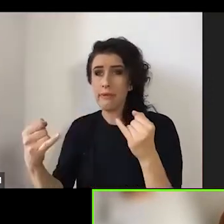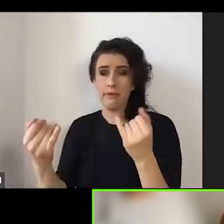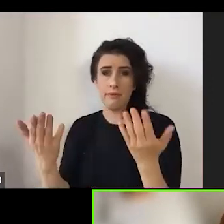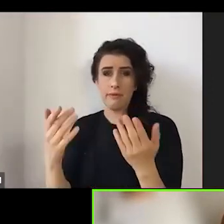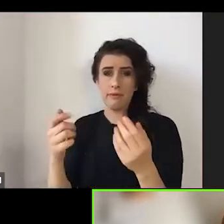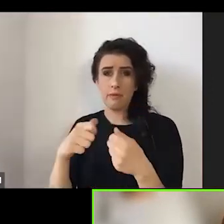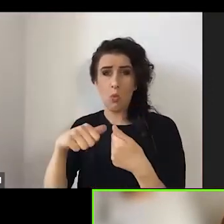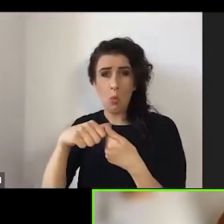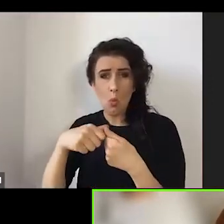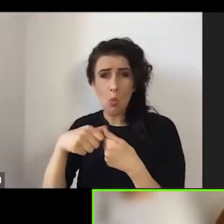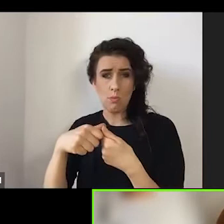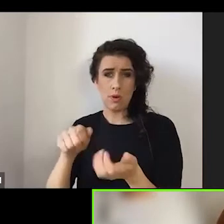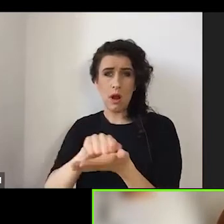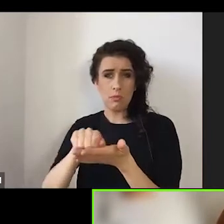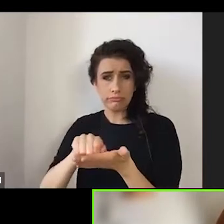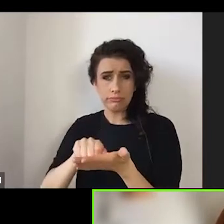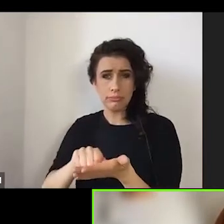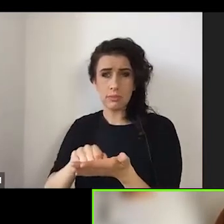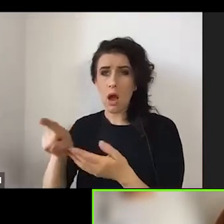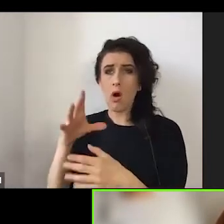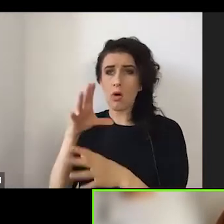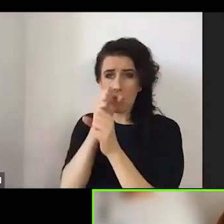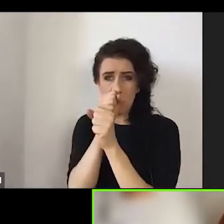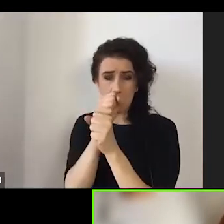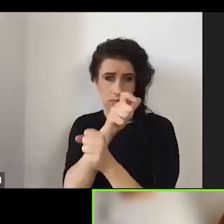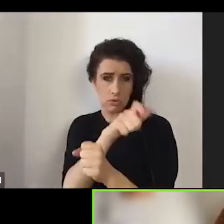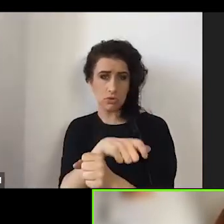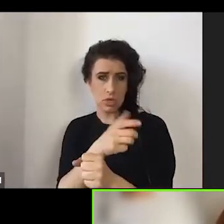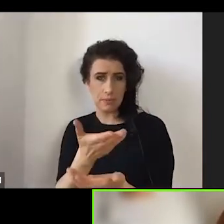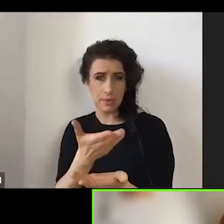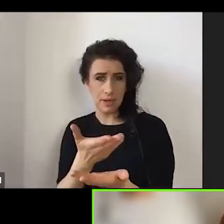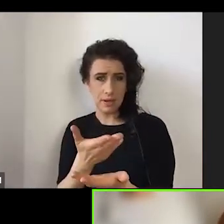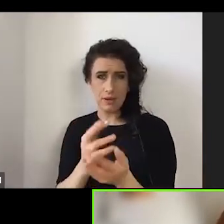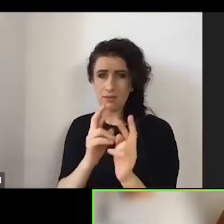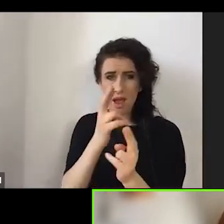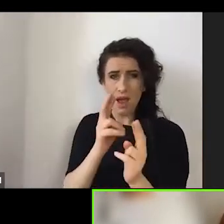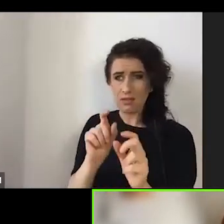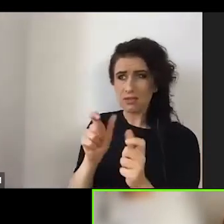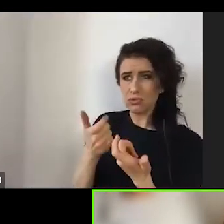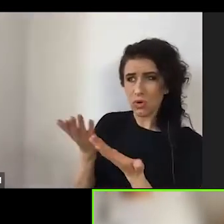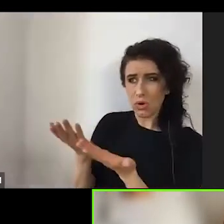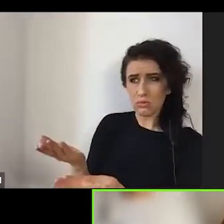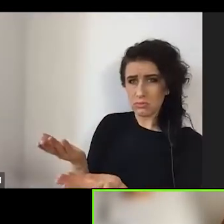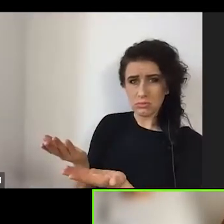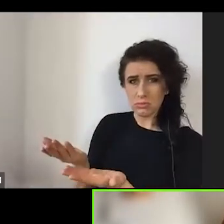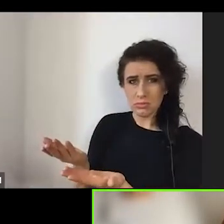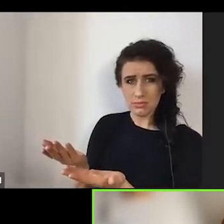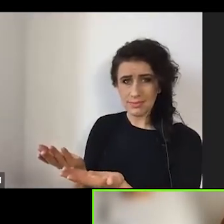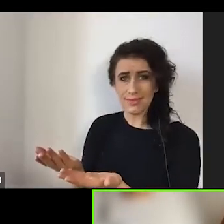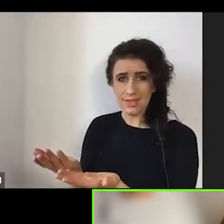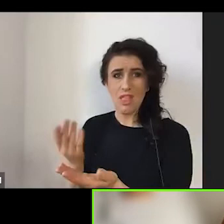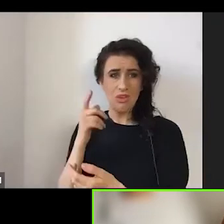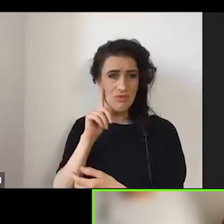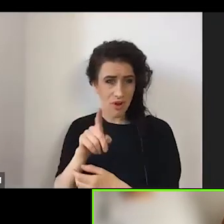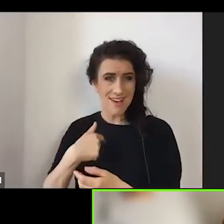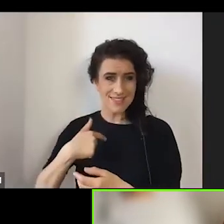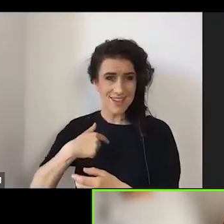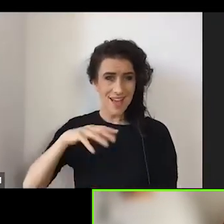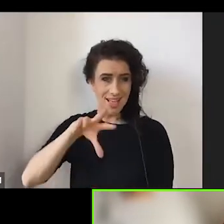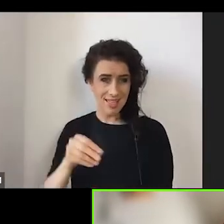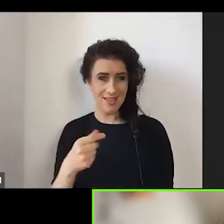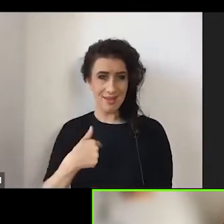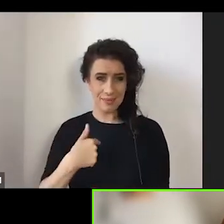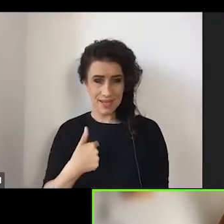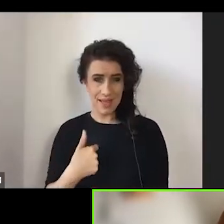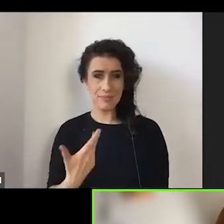he doesn't talk to me, or she doesn't talk to me, or do not want to talk to play with me. And then I say, yes, because